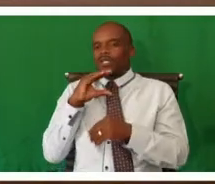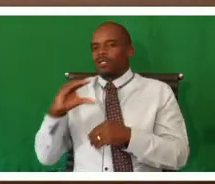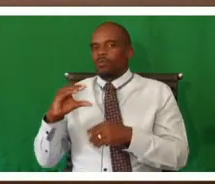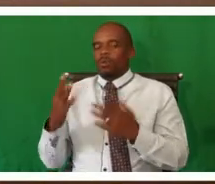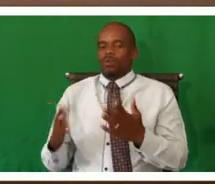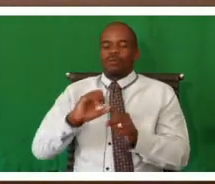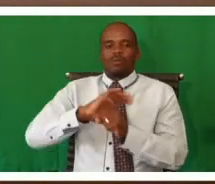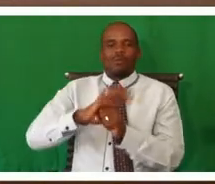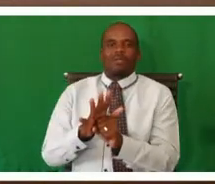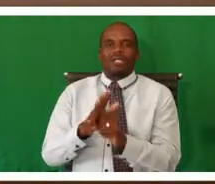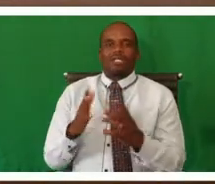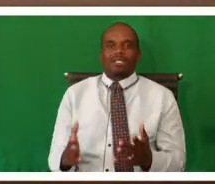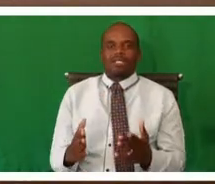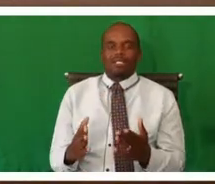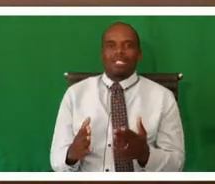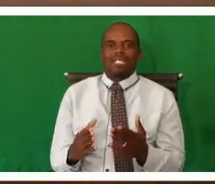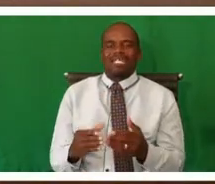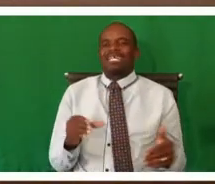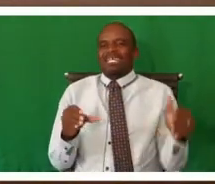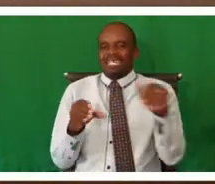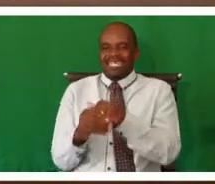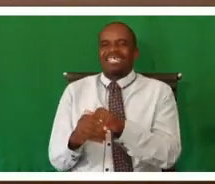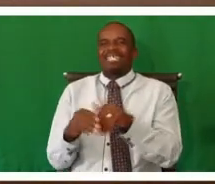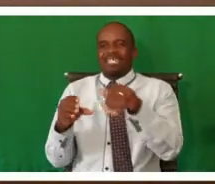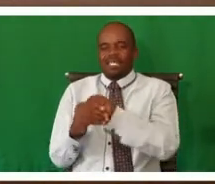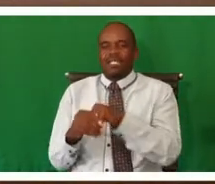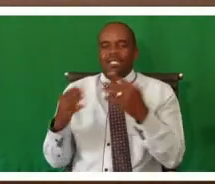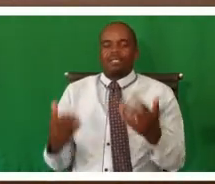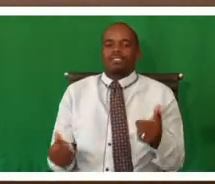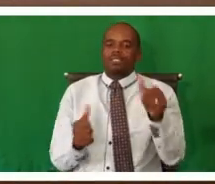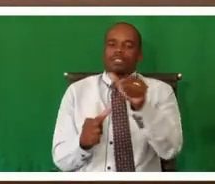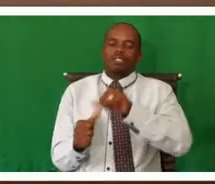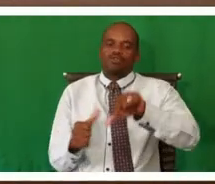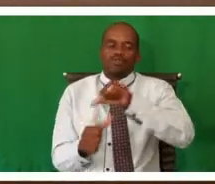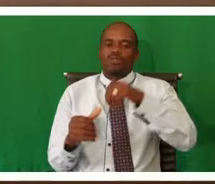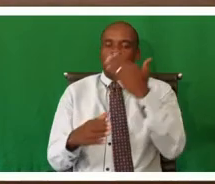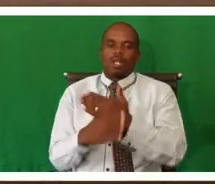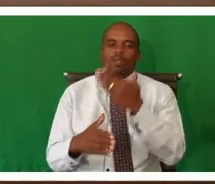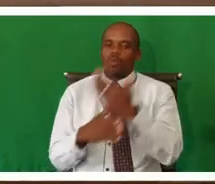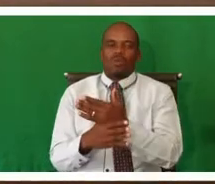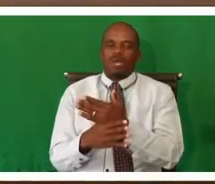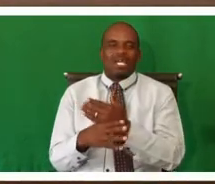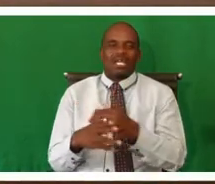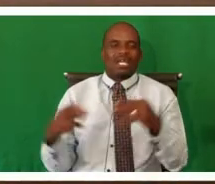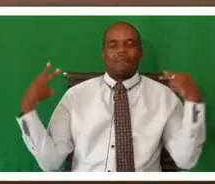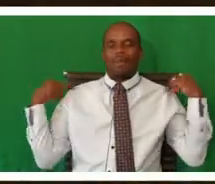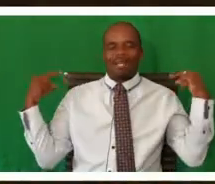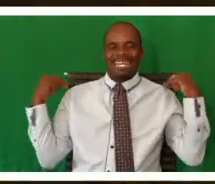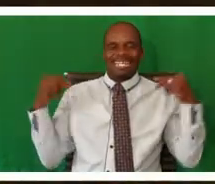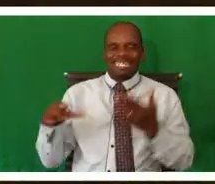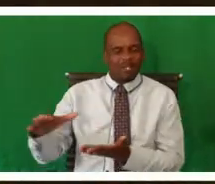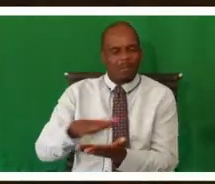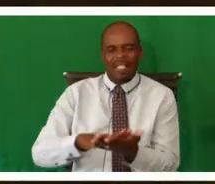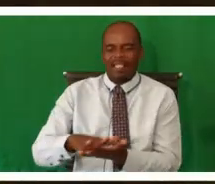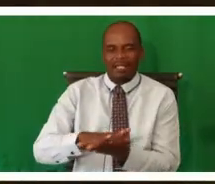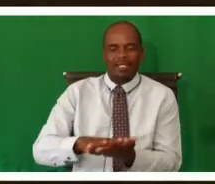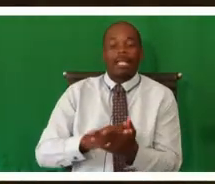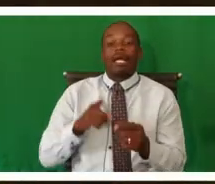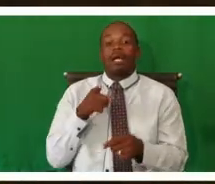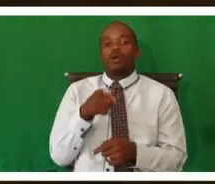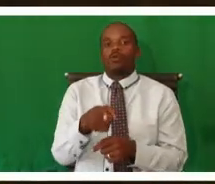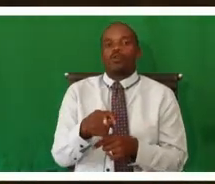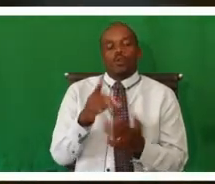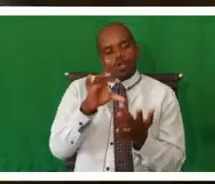COVID-19, we employed social workers, psychiatrists, nurses, medical officers, and cleaners. These appointments